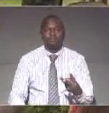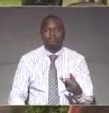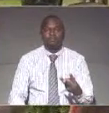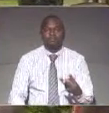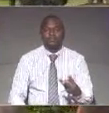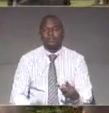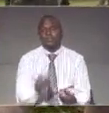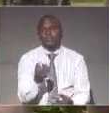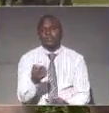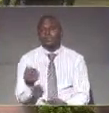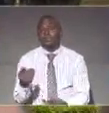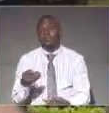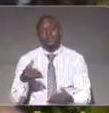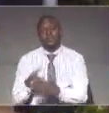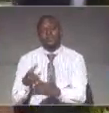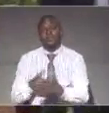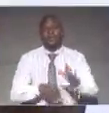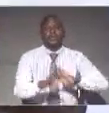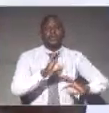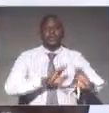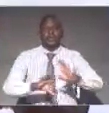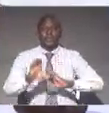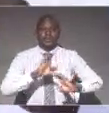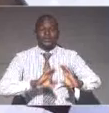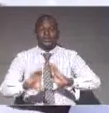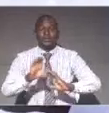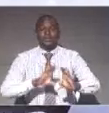with little difficult communication,